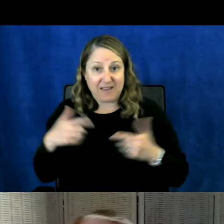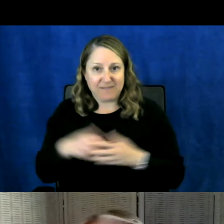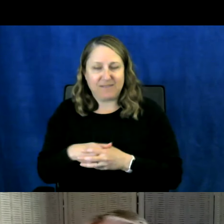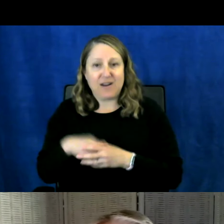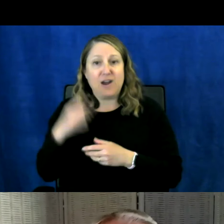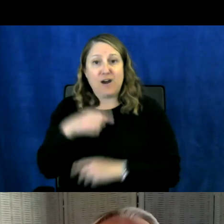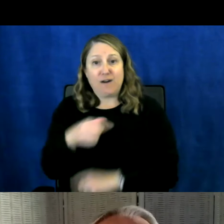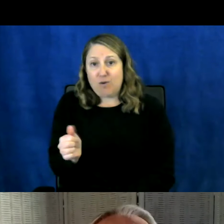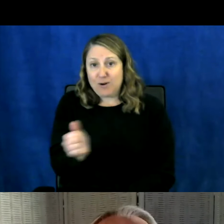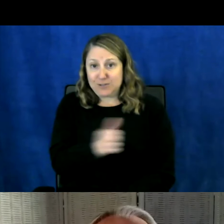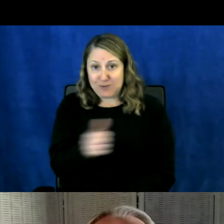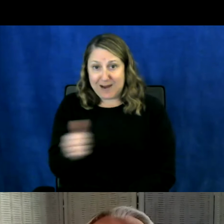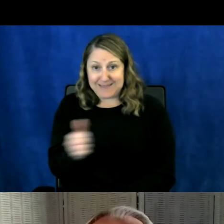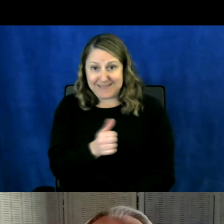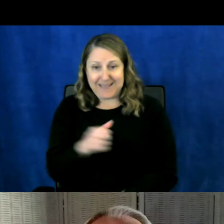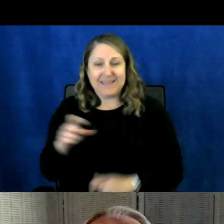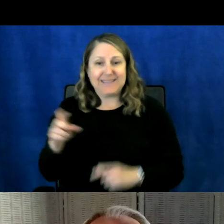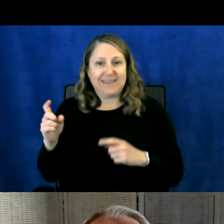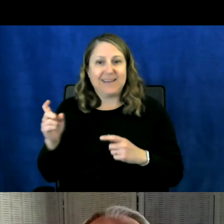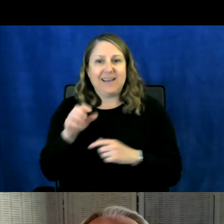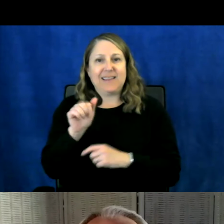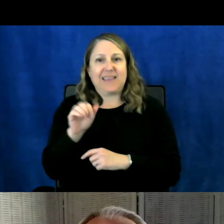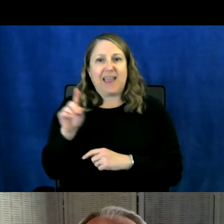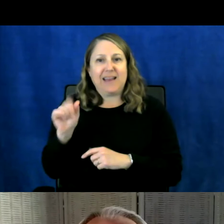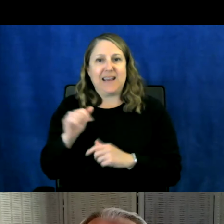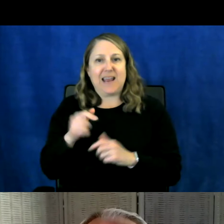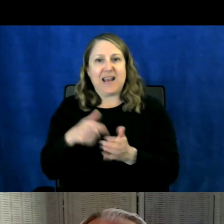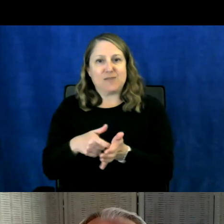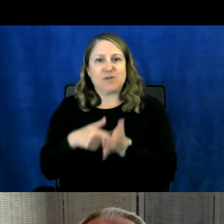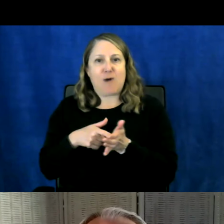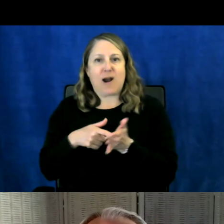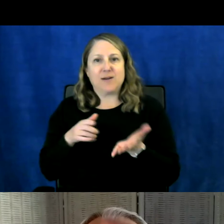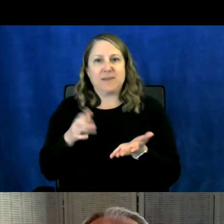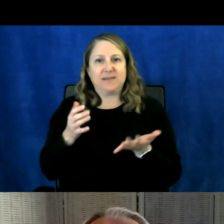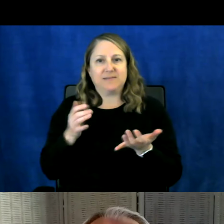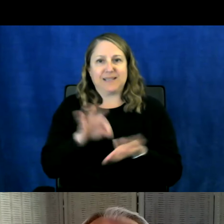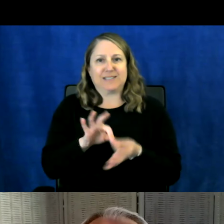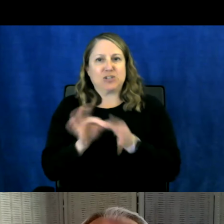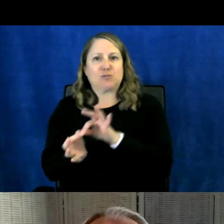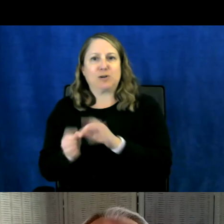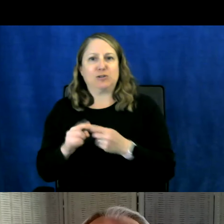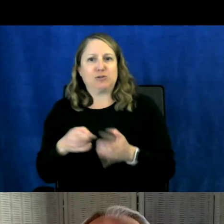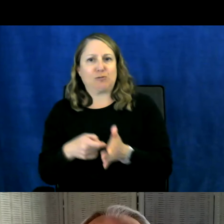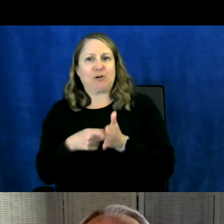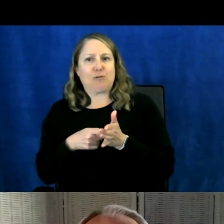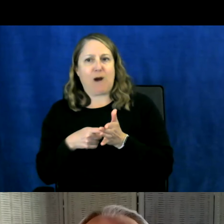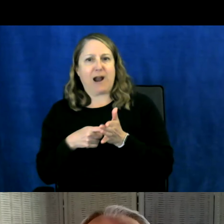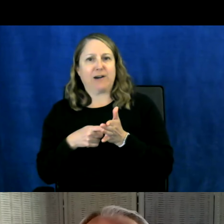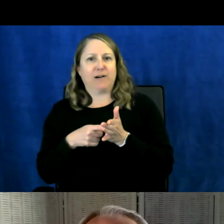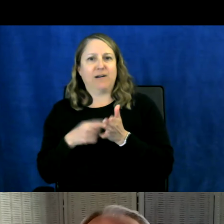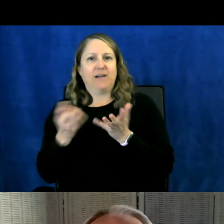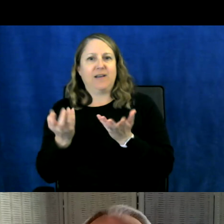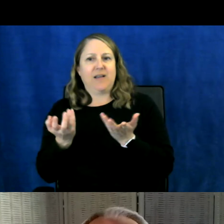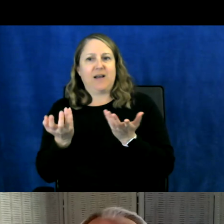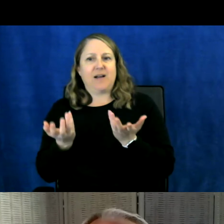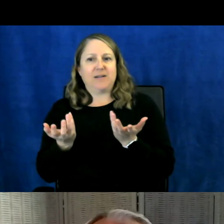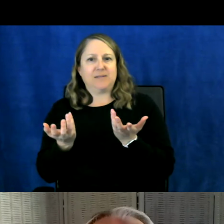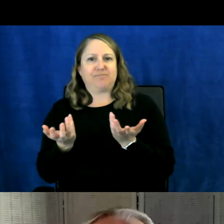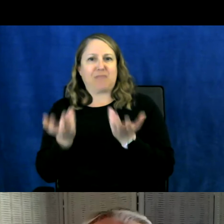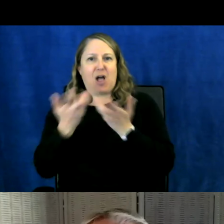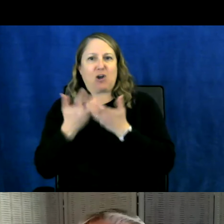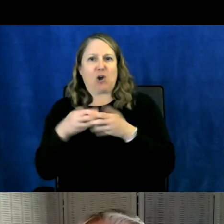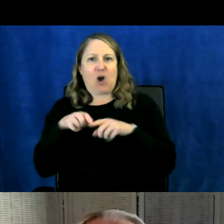transit, since then, the ADA requirement has been interpreted to require a complementary paratransit service. In case you